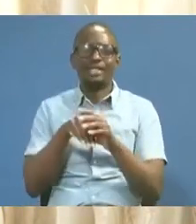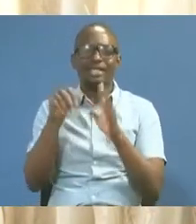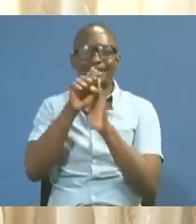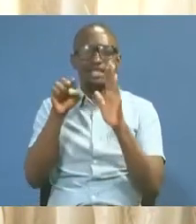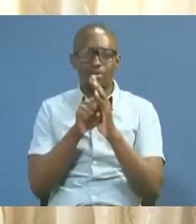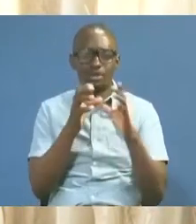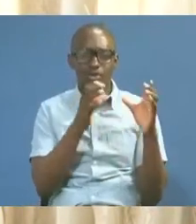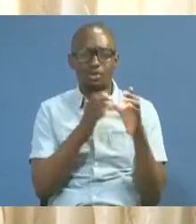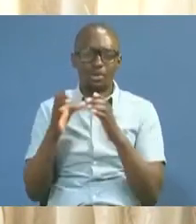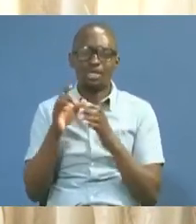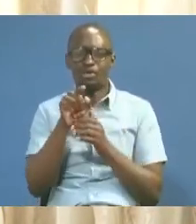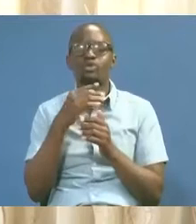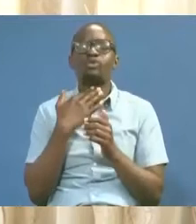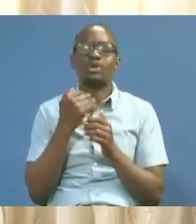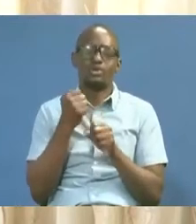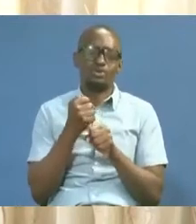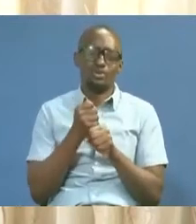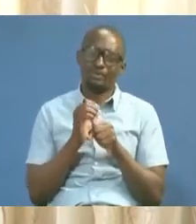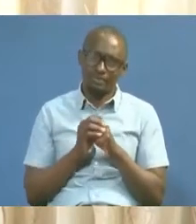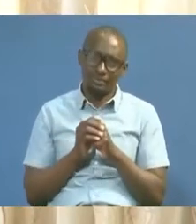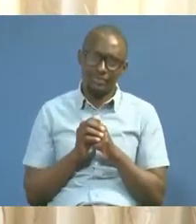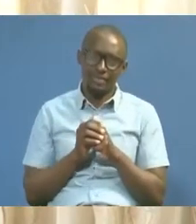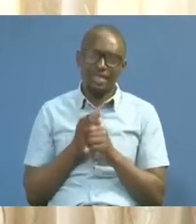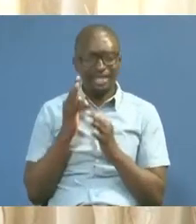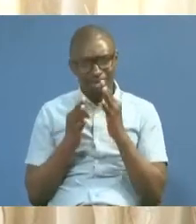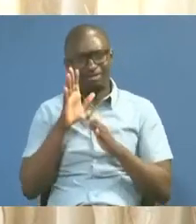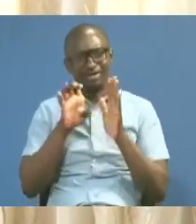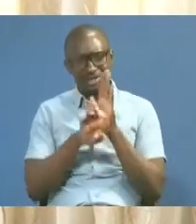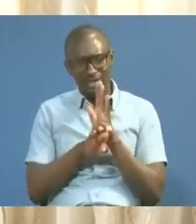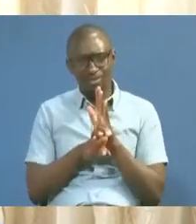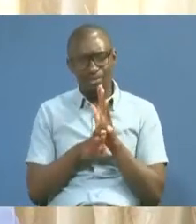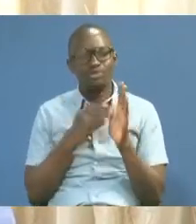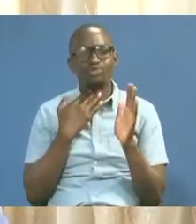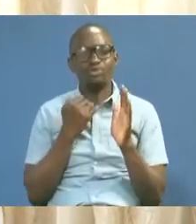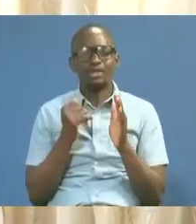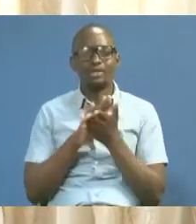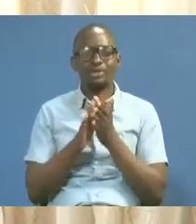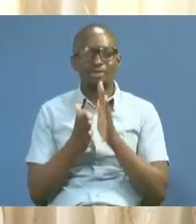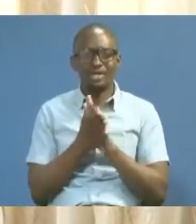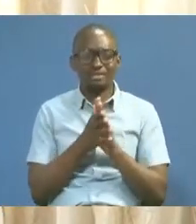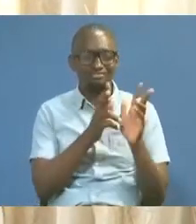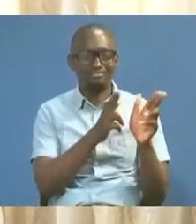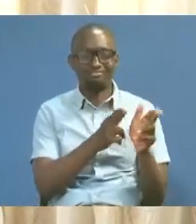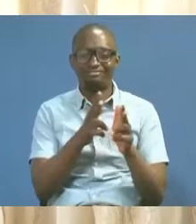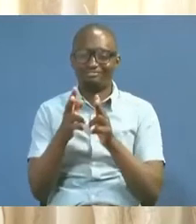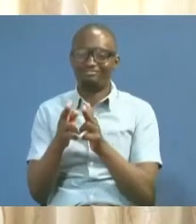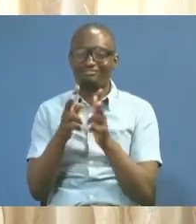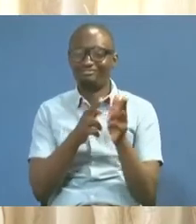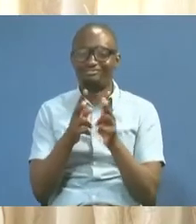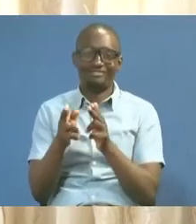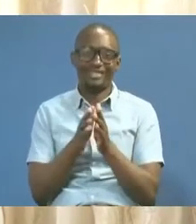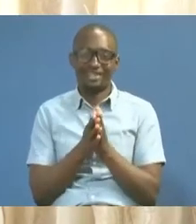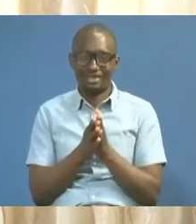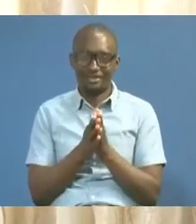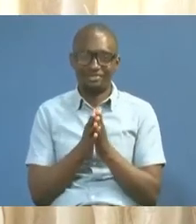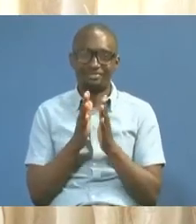to take. If, for example, you desire to be an editor or be involved in editorial